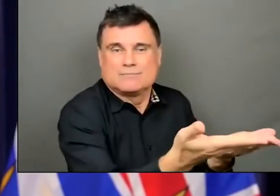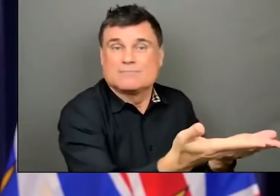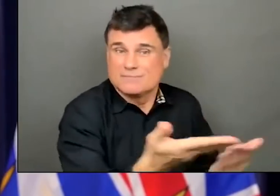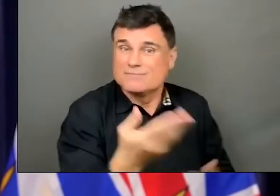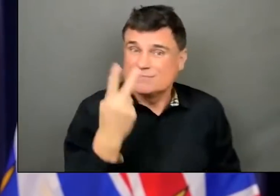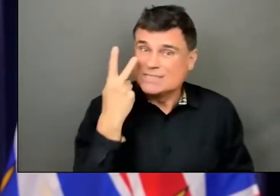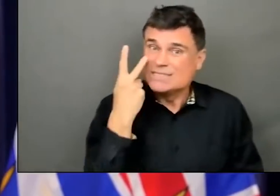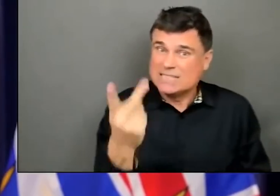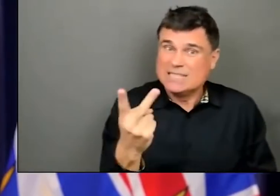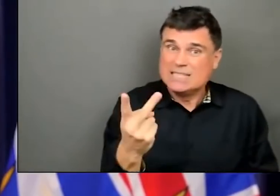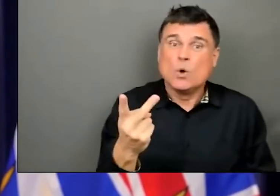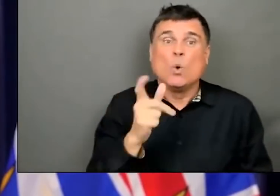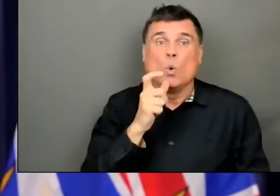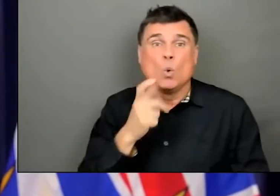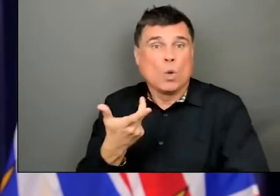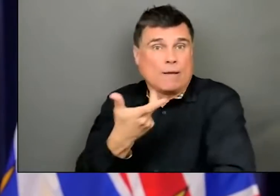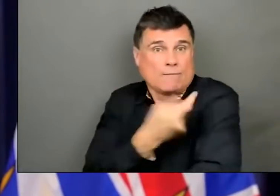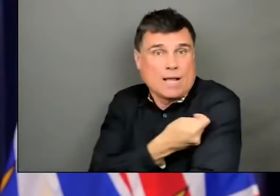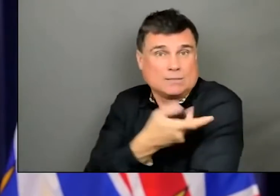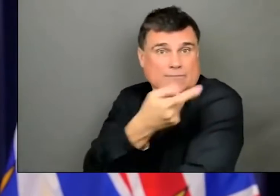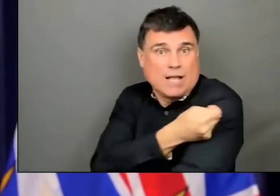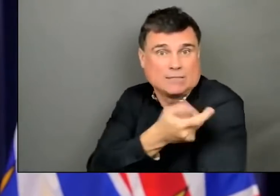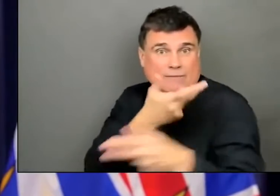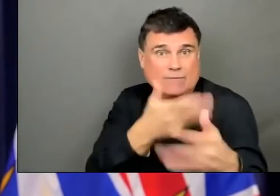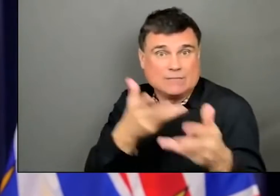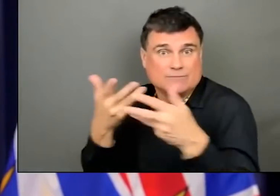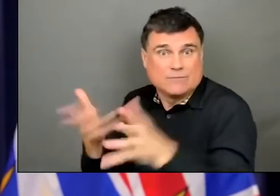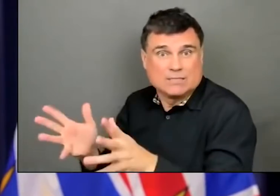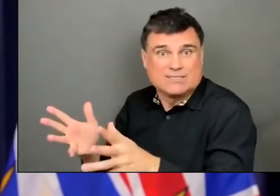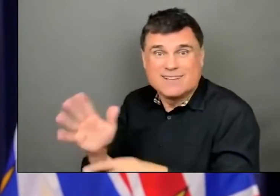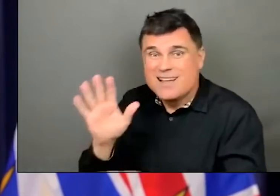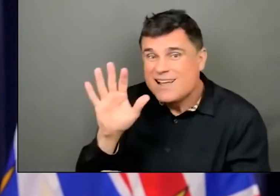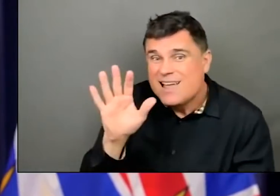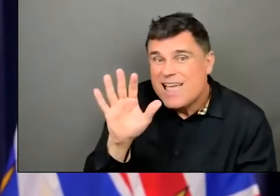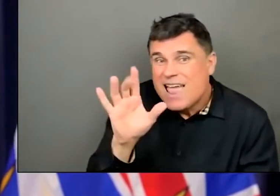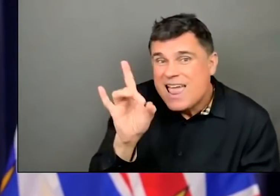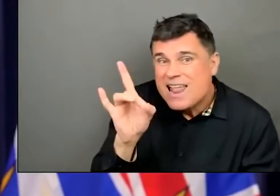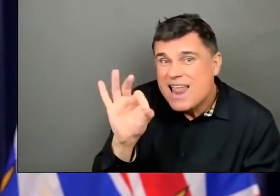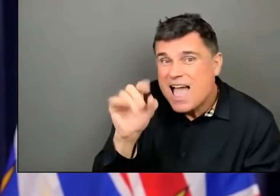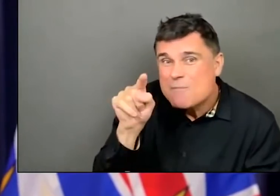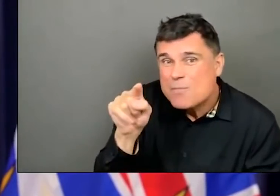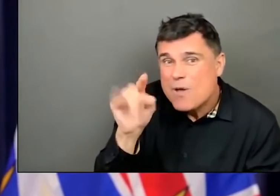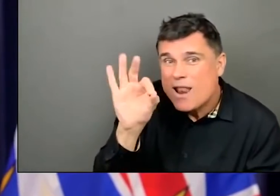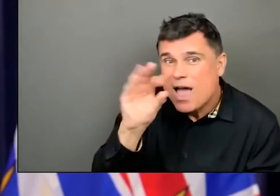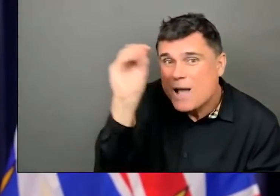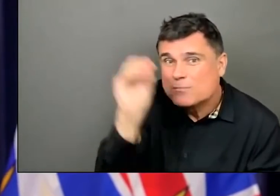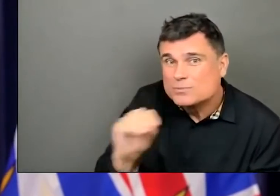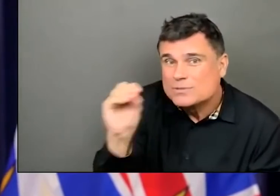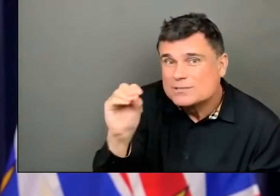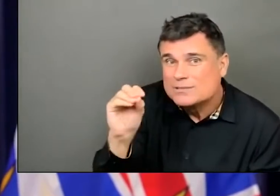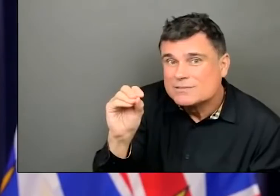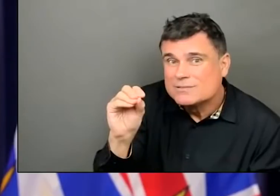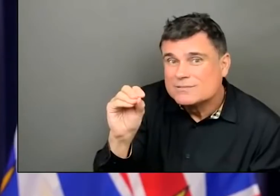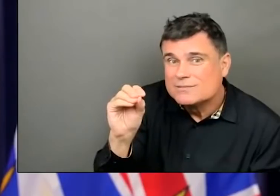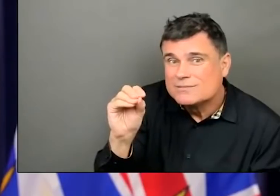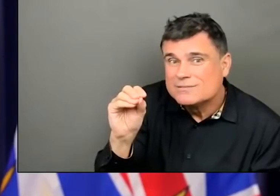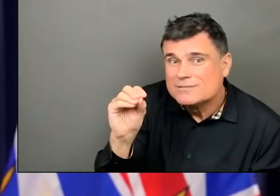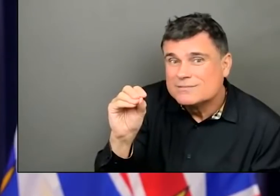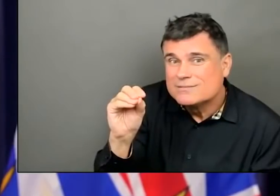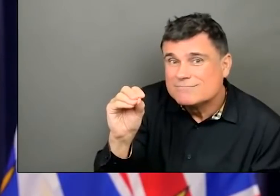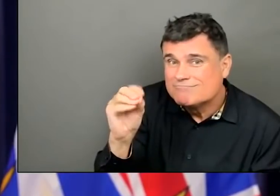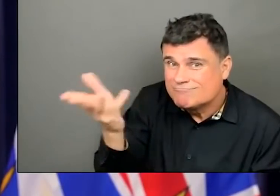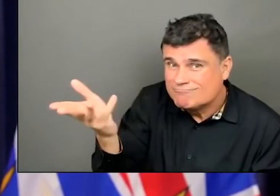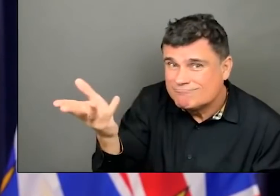need those numbers to still be higher. I'm asking anyone who hasn't been vaccinated today to contact our